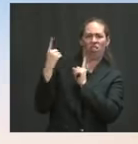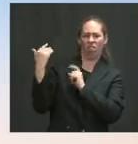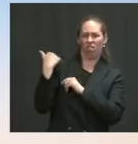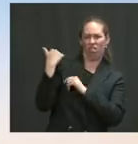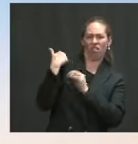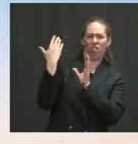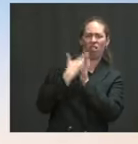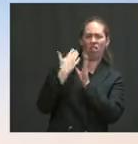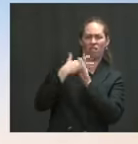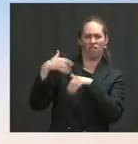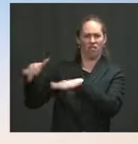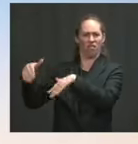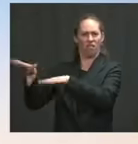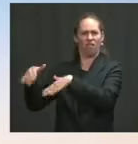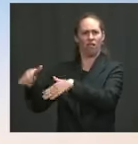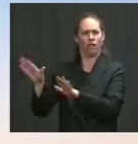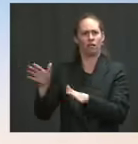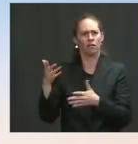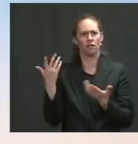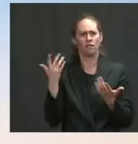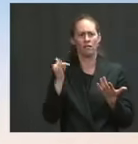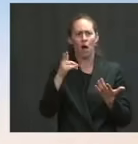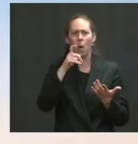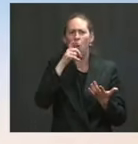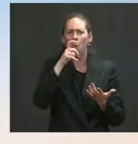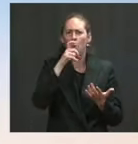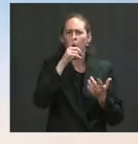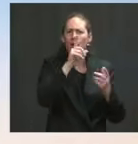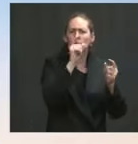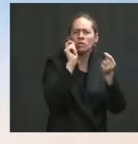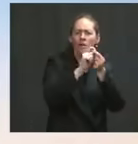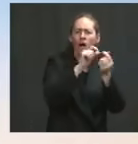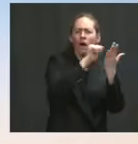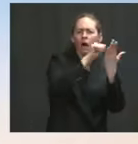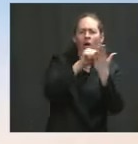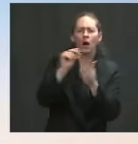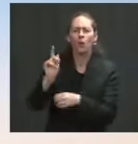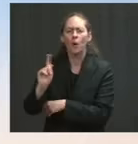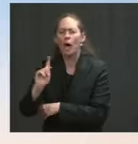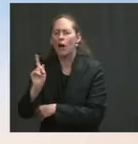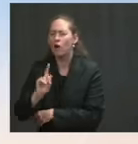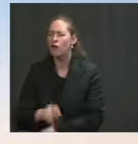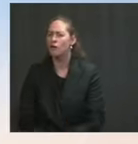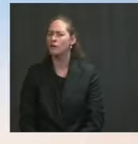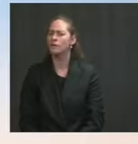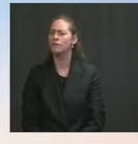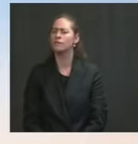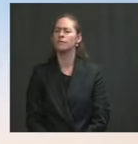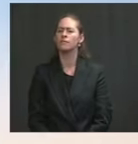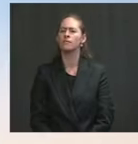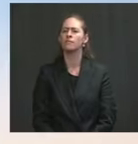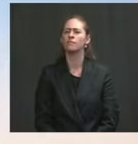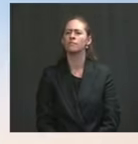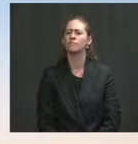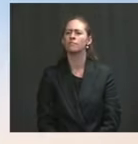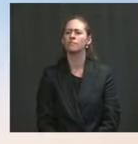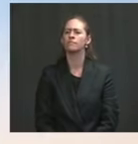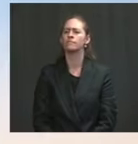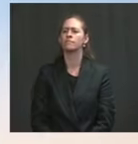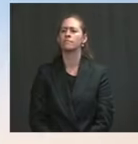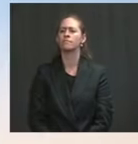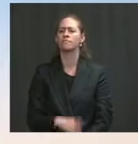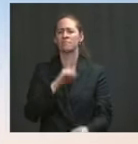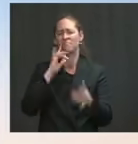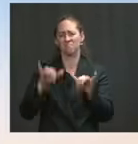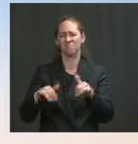is doing the door knocking and where? Sure. Well, let me first say that this has been ongoing since April, and the best